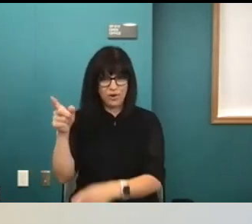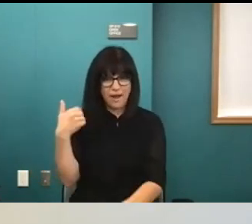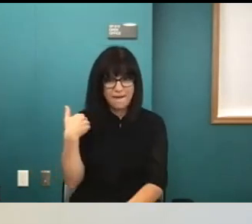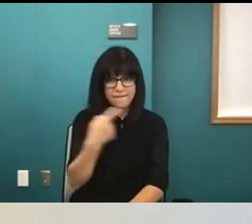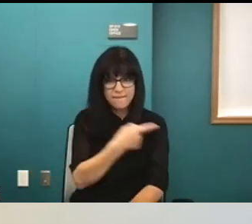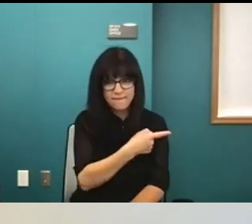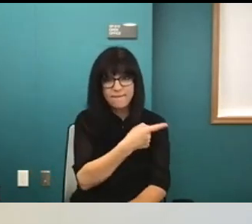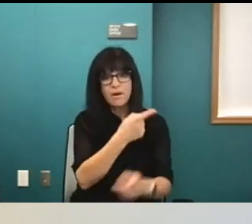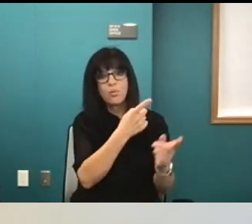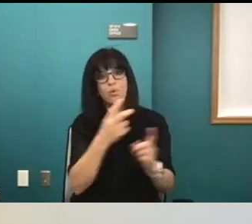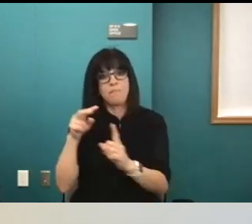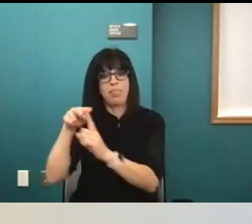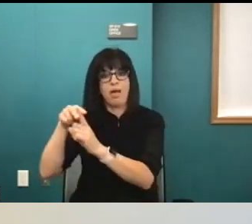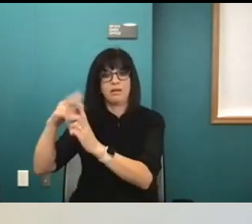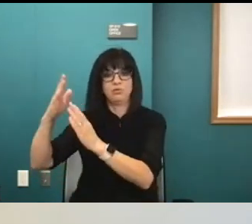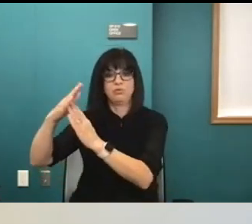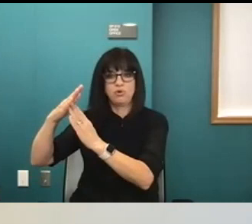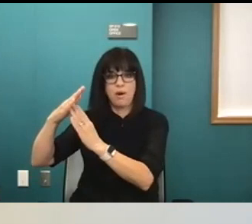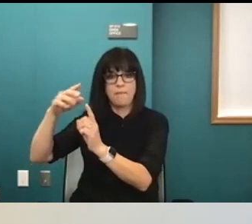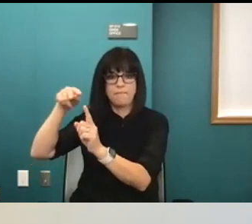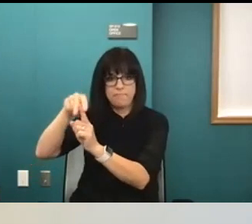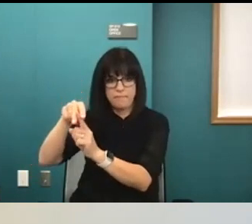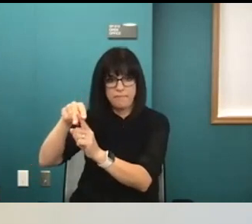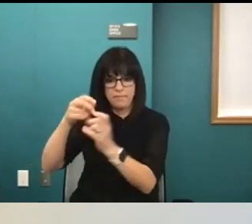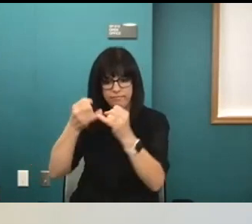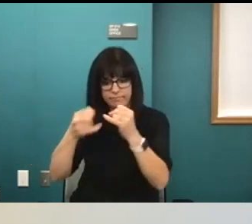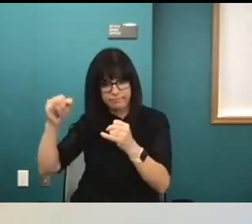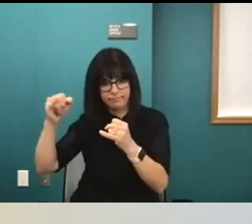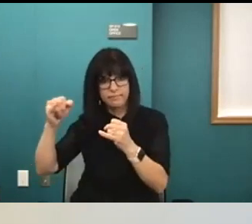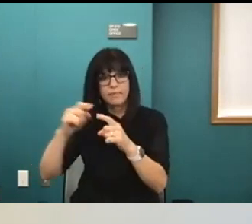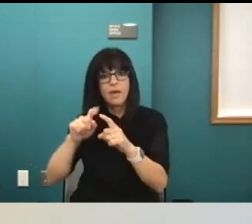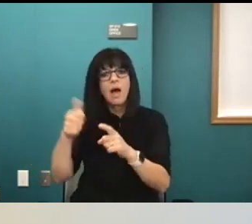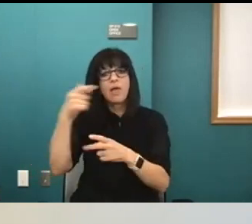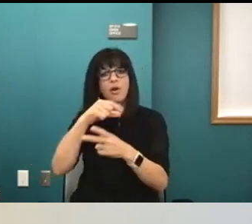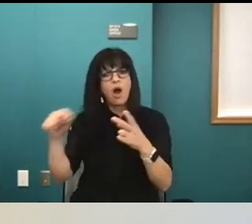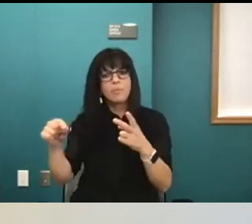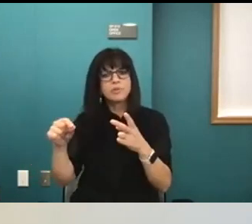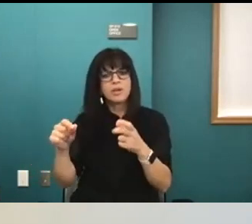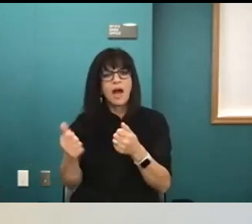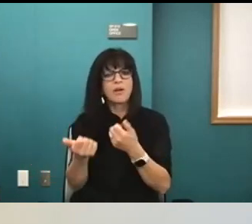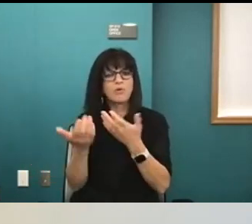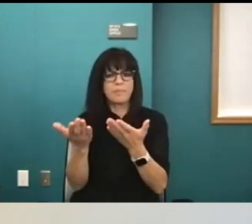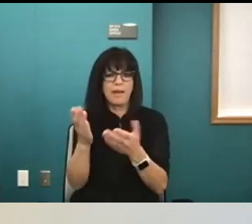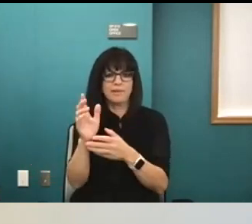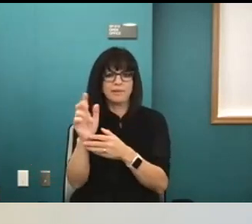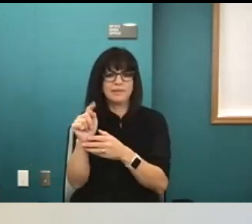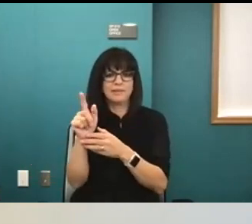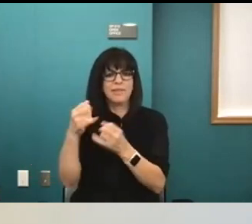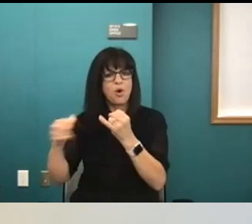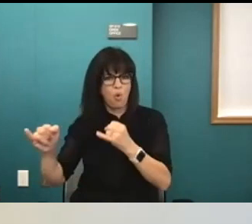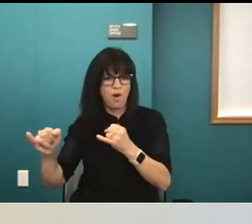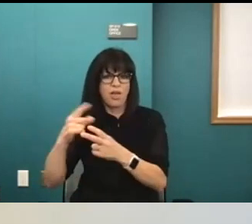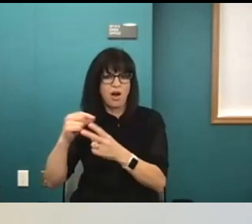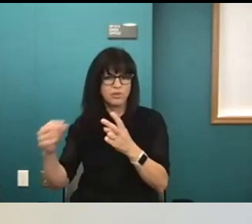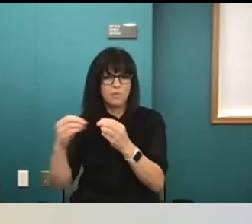plug into the top of the battery pack there. There is another option. I recommend the telecoil option personally for Rondo 3 because I think it's a little